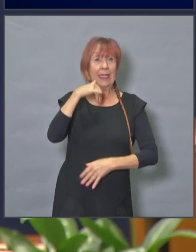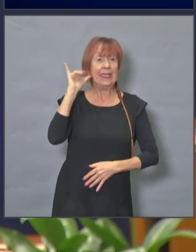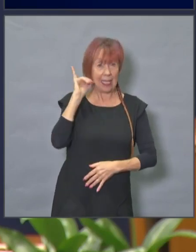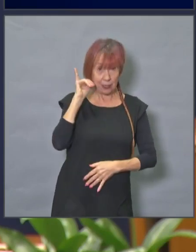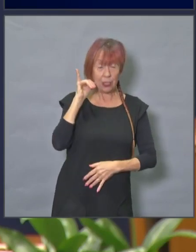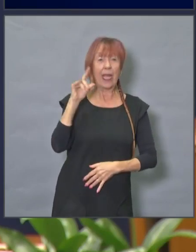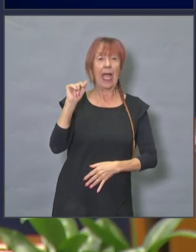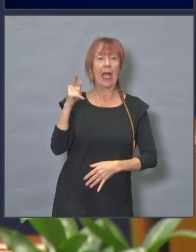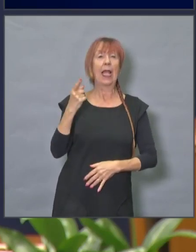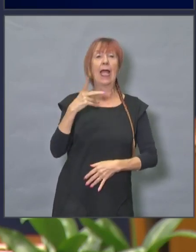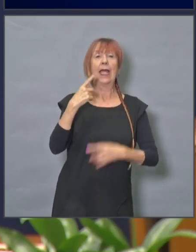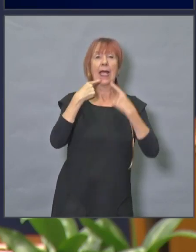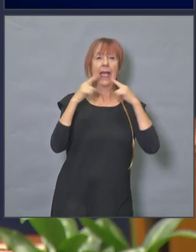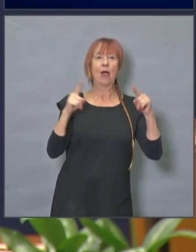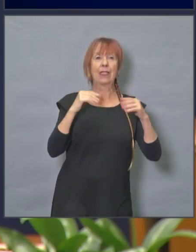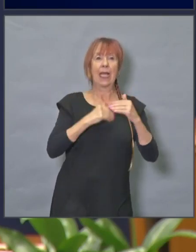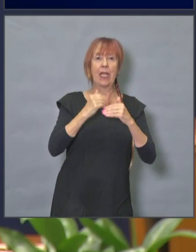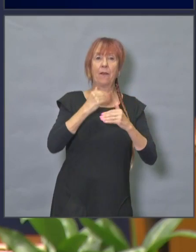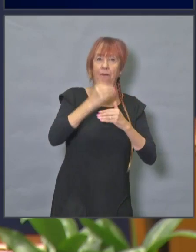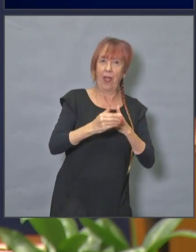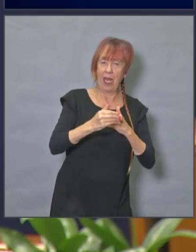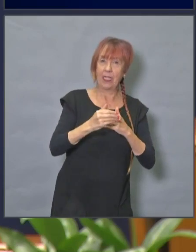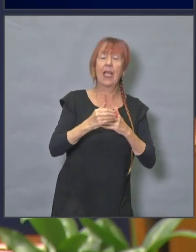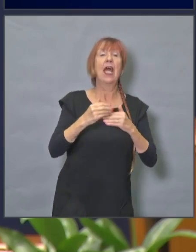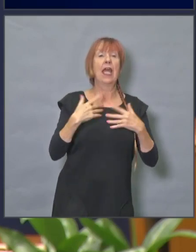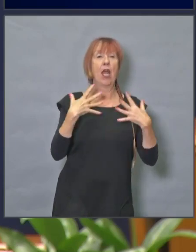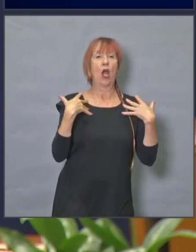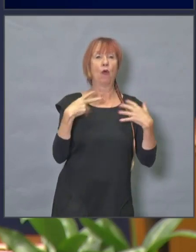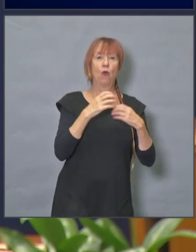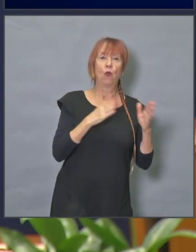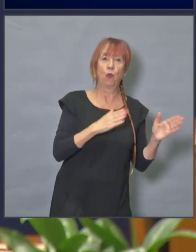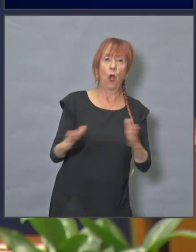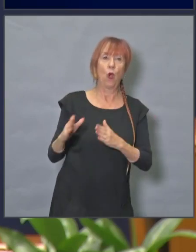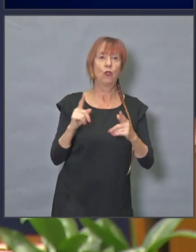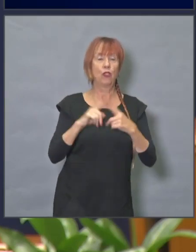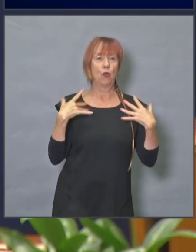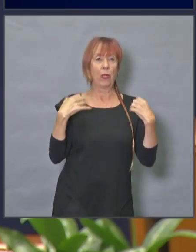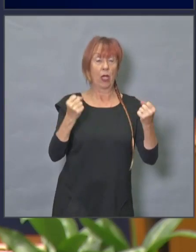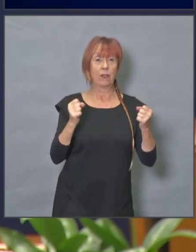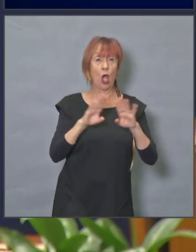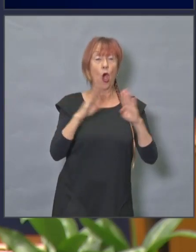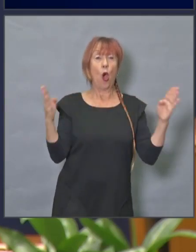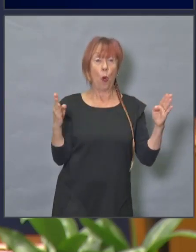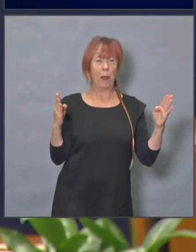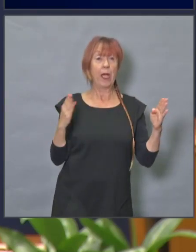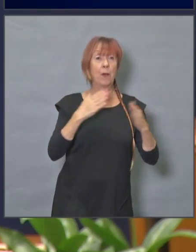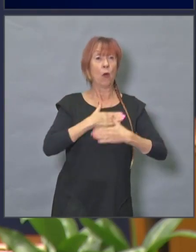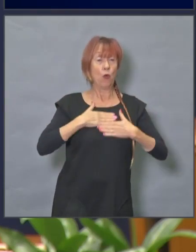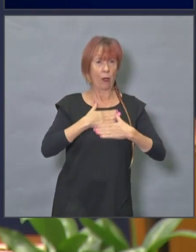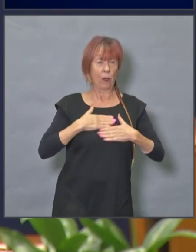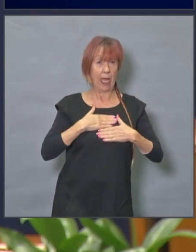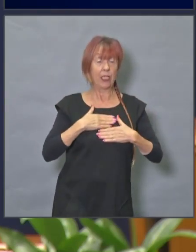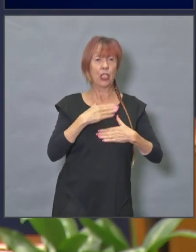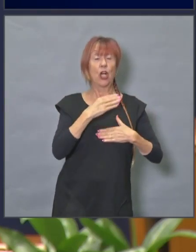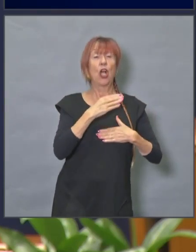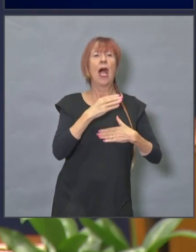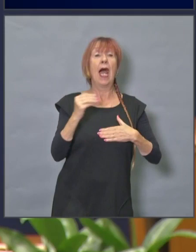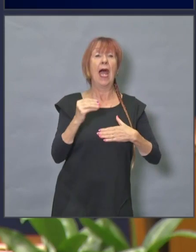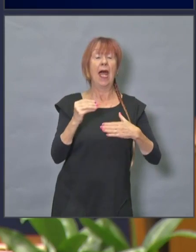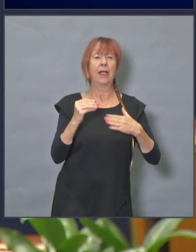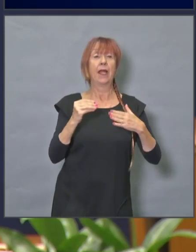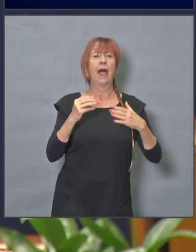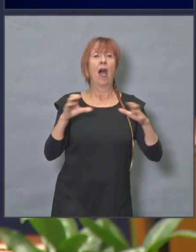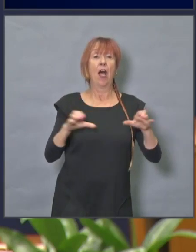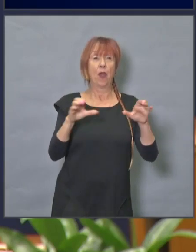step in our roadmap to recovery by reopening additional services and recreational activities, including nail salons,